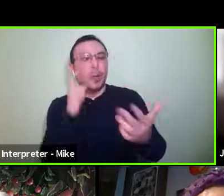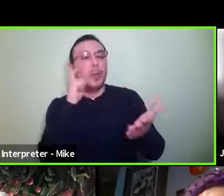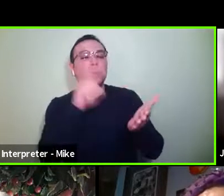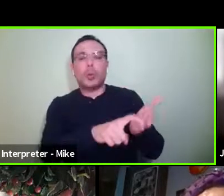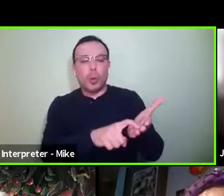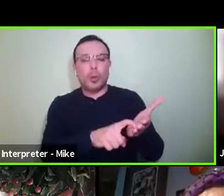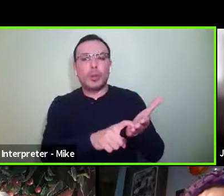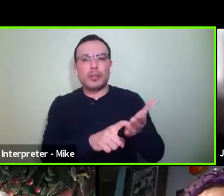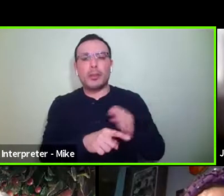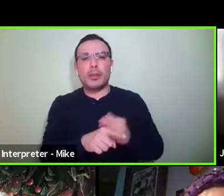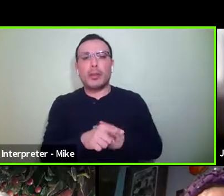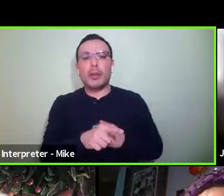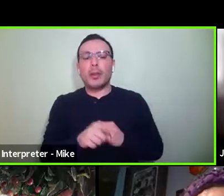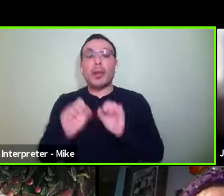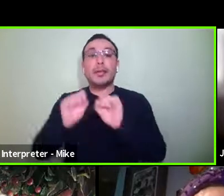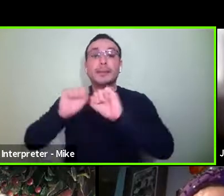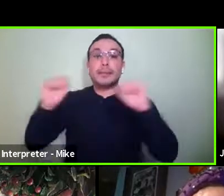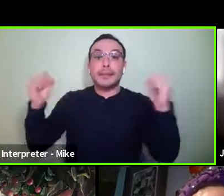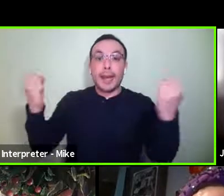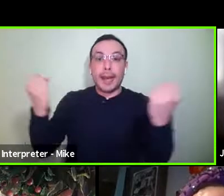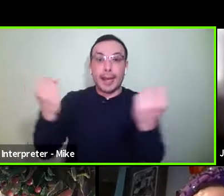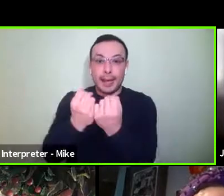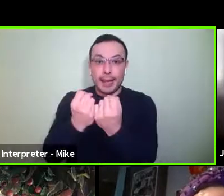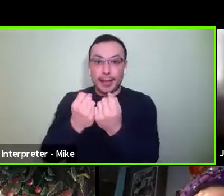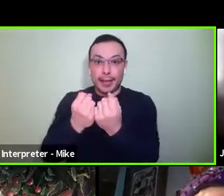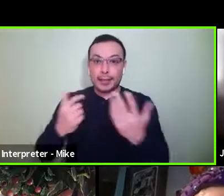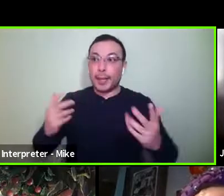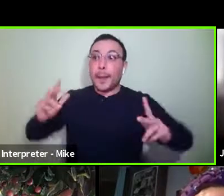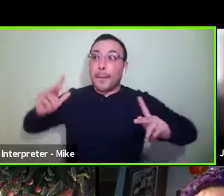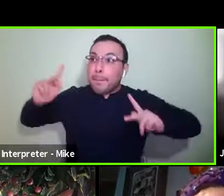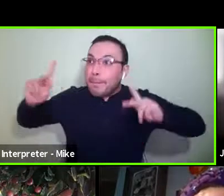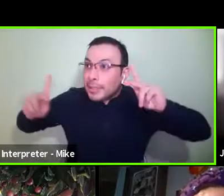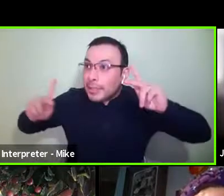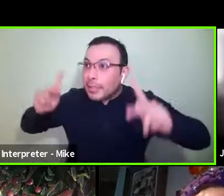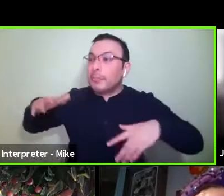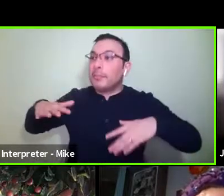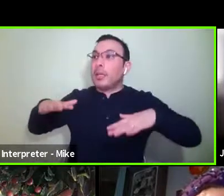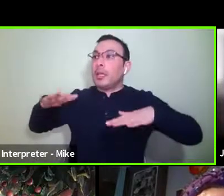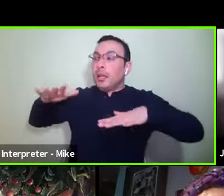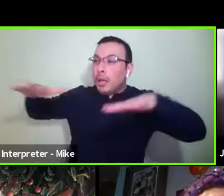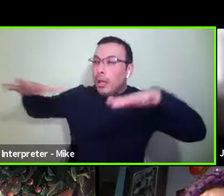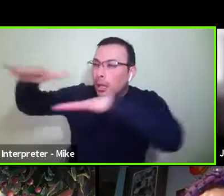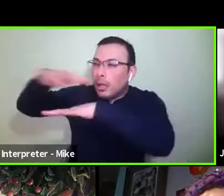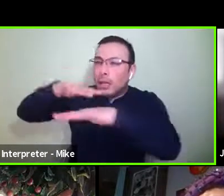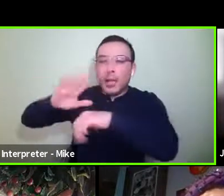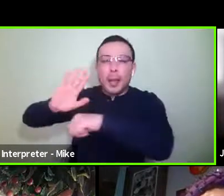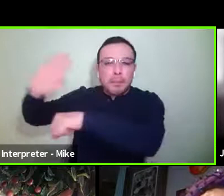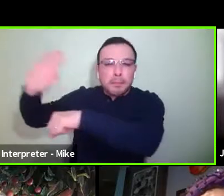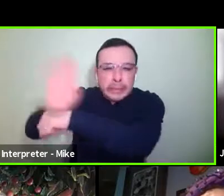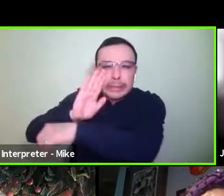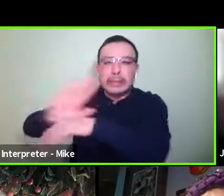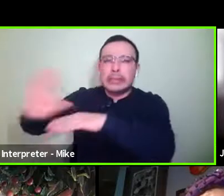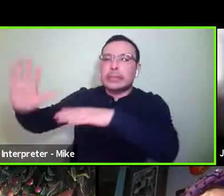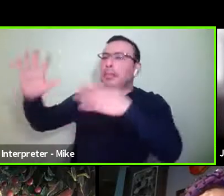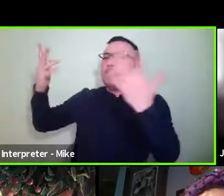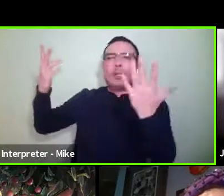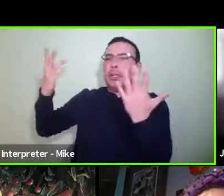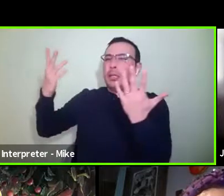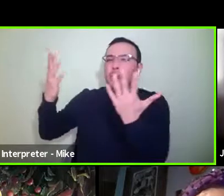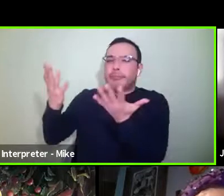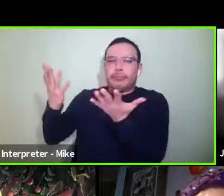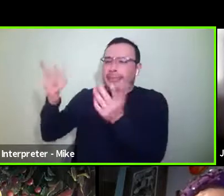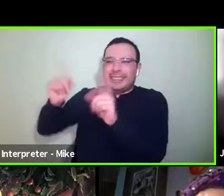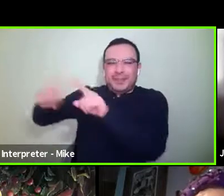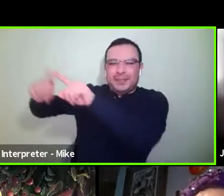society so fundamentally shapes what we take to be our individual choices, and that